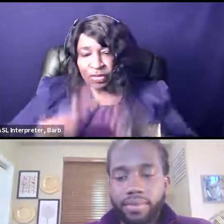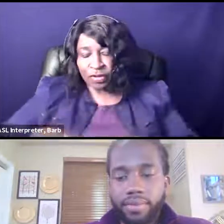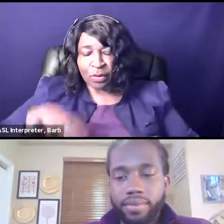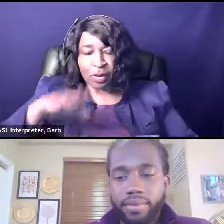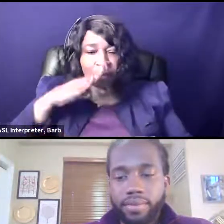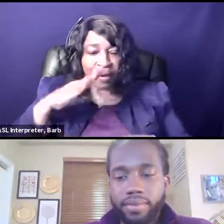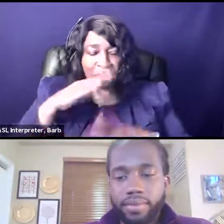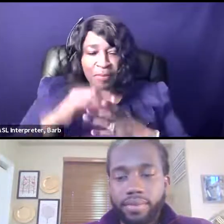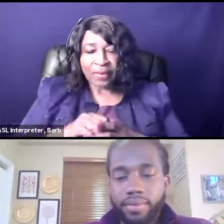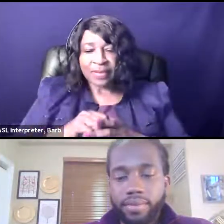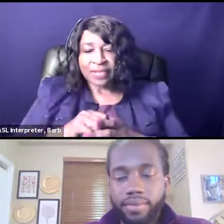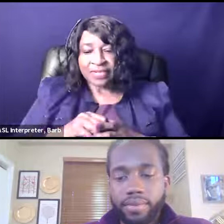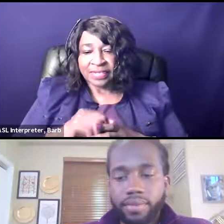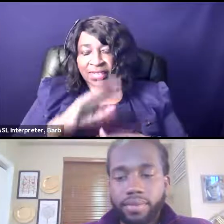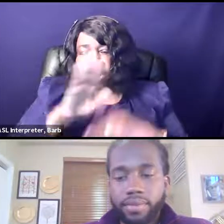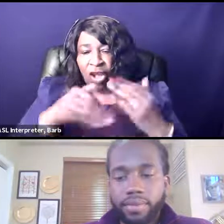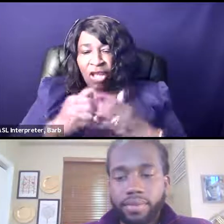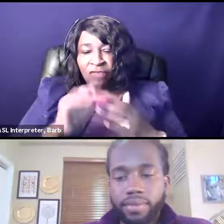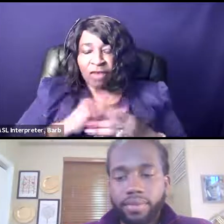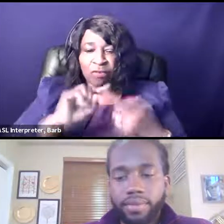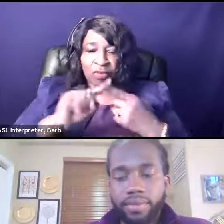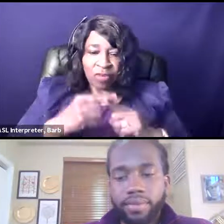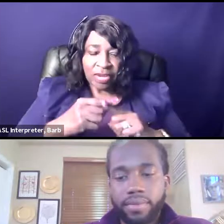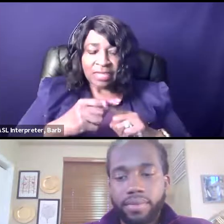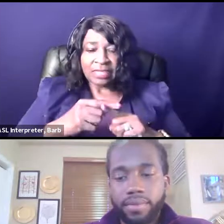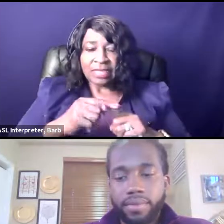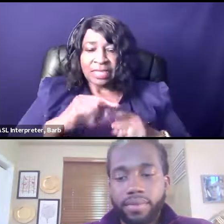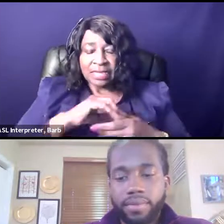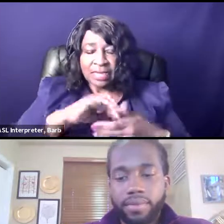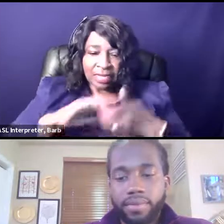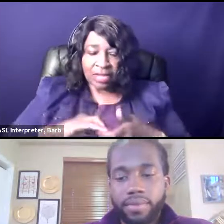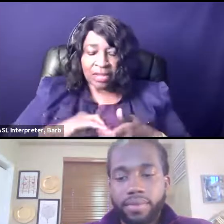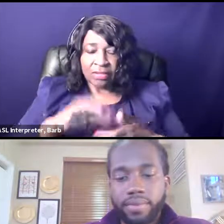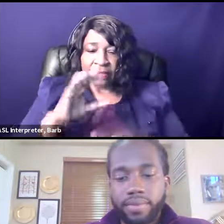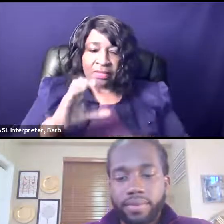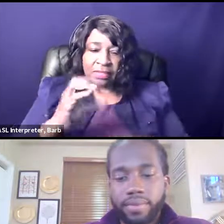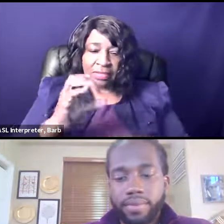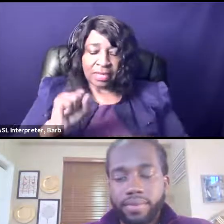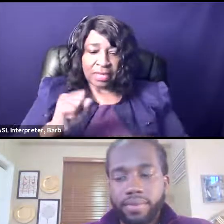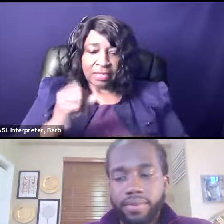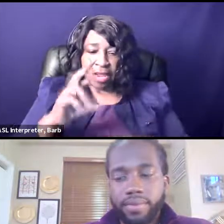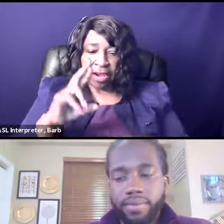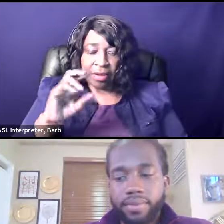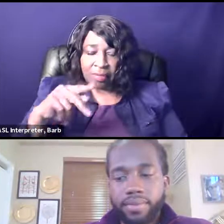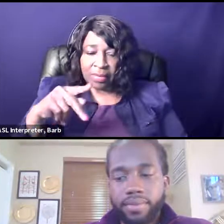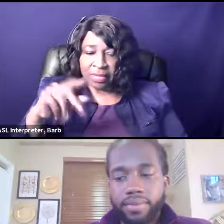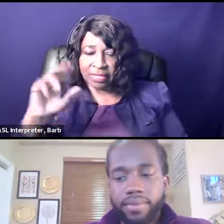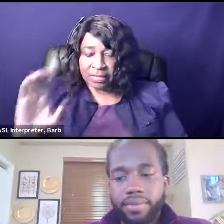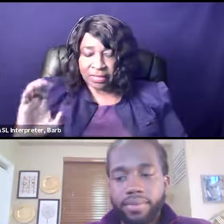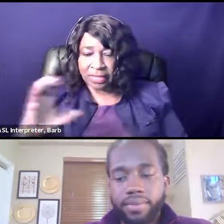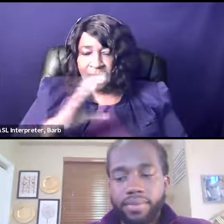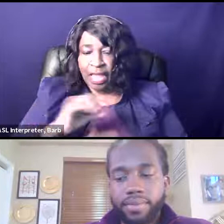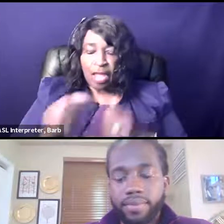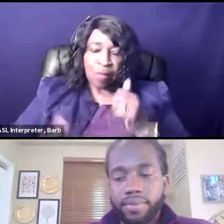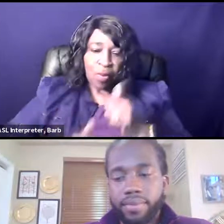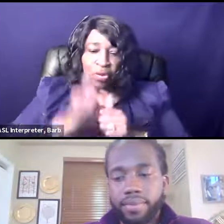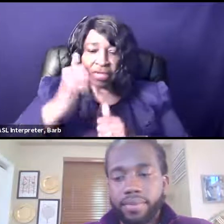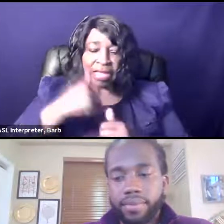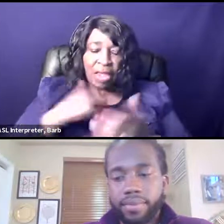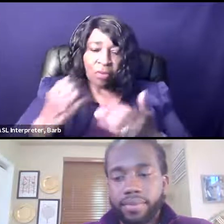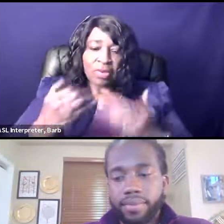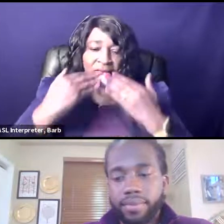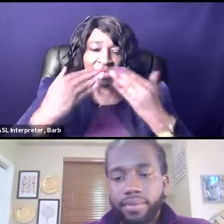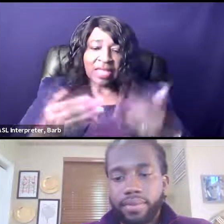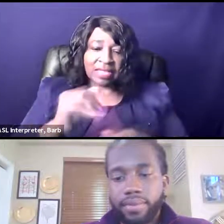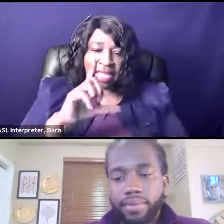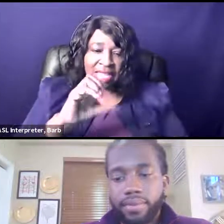Barbara Williams-Finley, all of our friends and colleagues at the Center for the Study of Race, Politics, and Culture and the Mellon Foundation. And mostly, I want to thank Lester